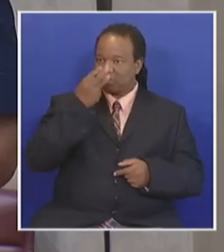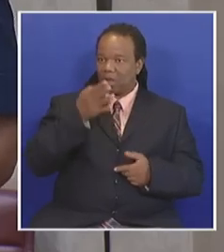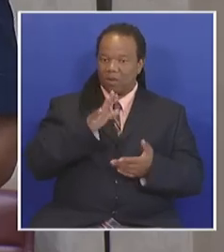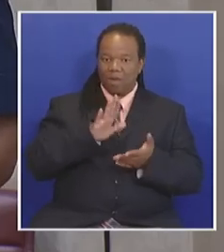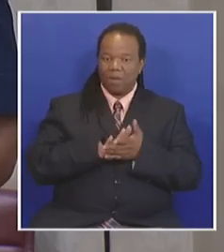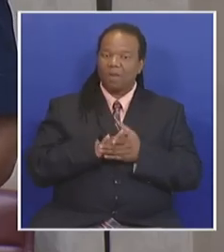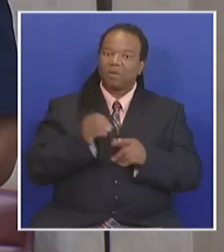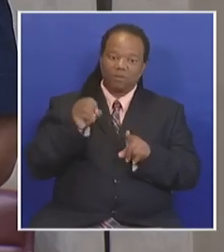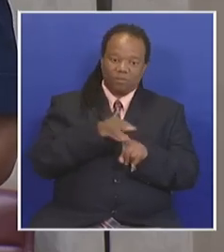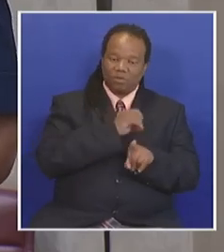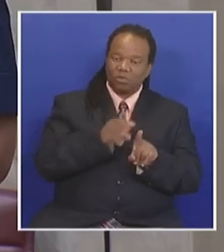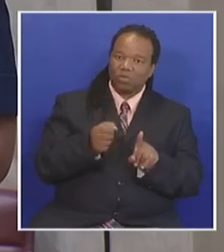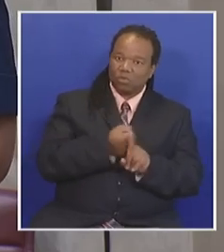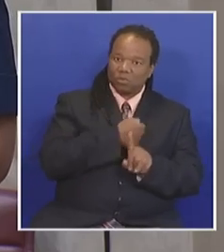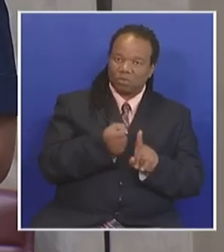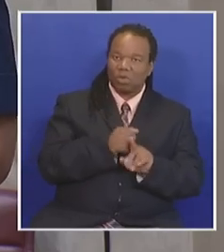repressions. We forcibly